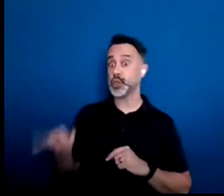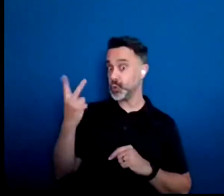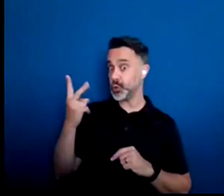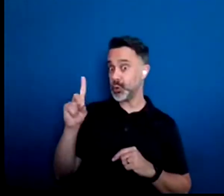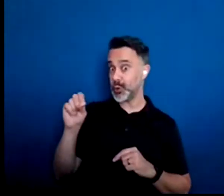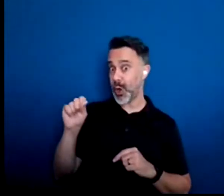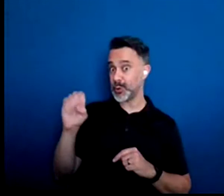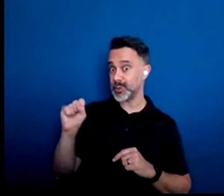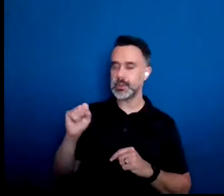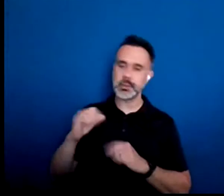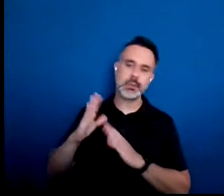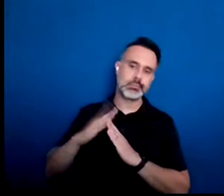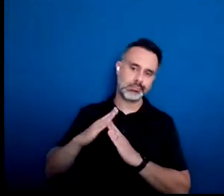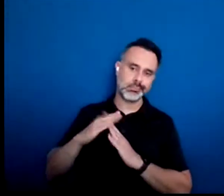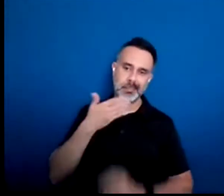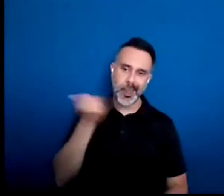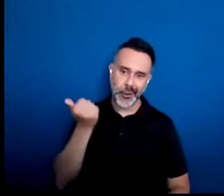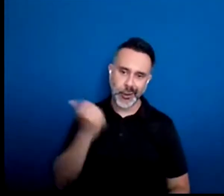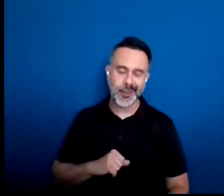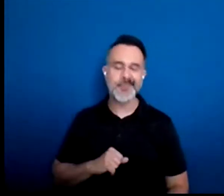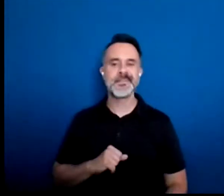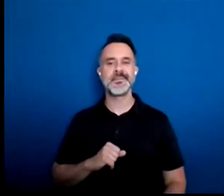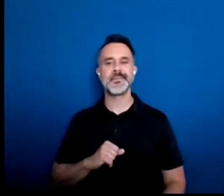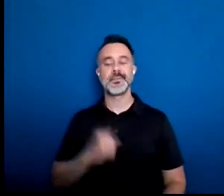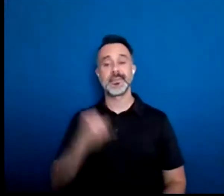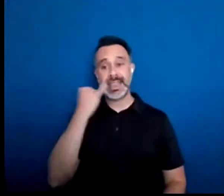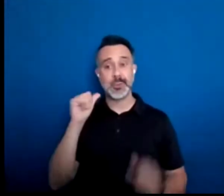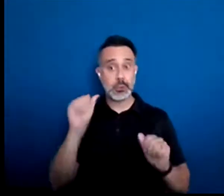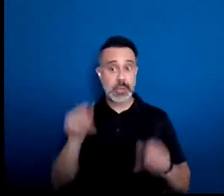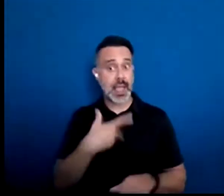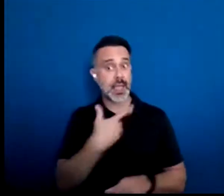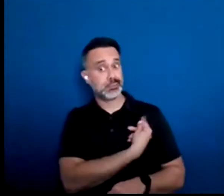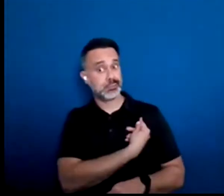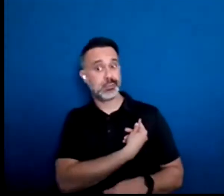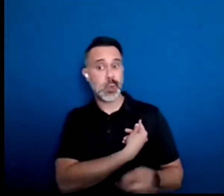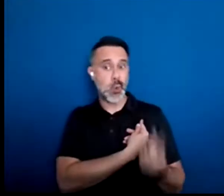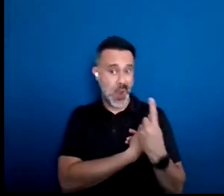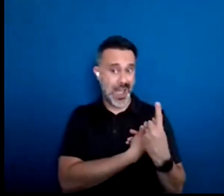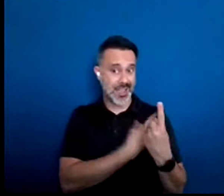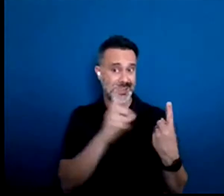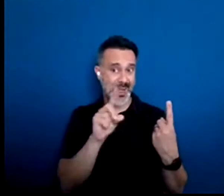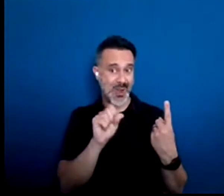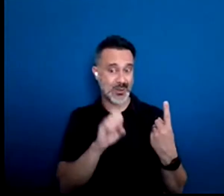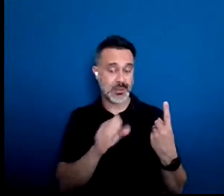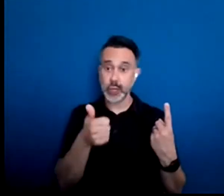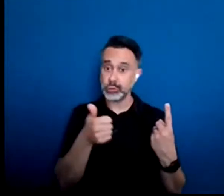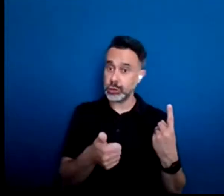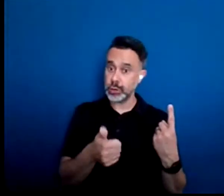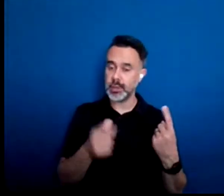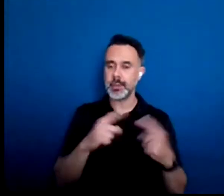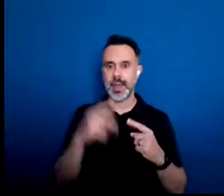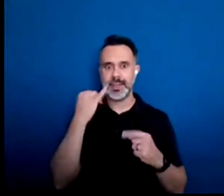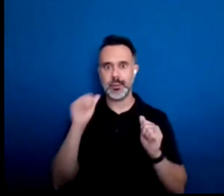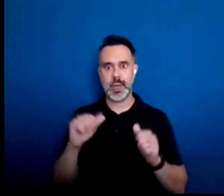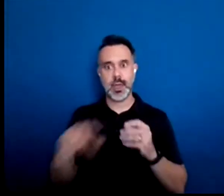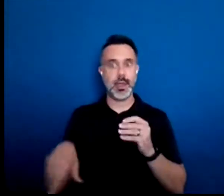better. So if you can get one, that's good. But if you can get the second dose, that